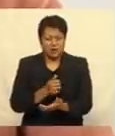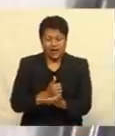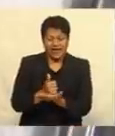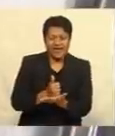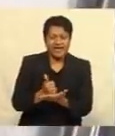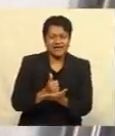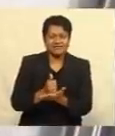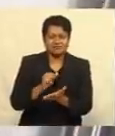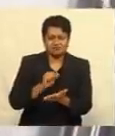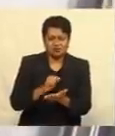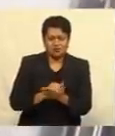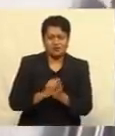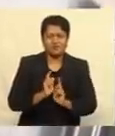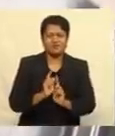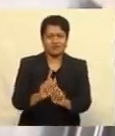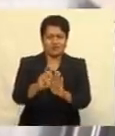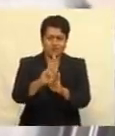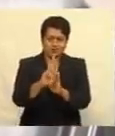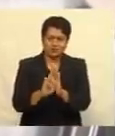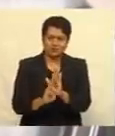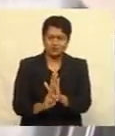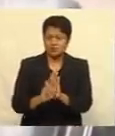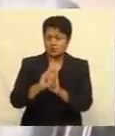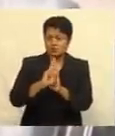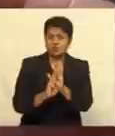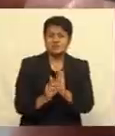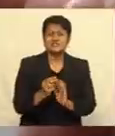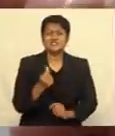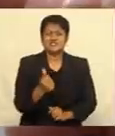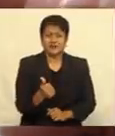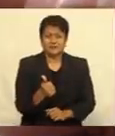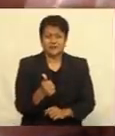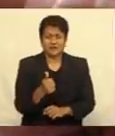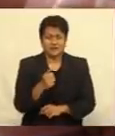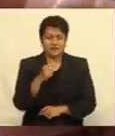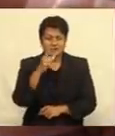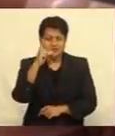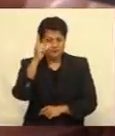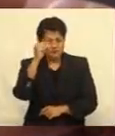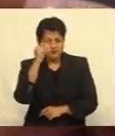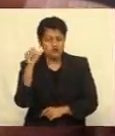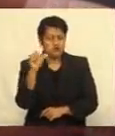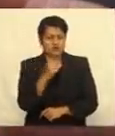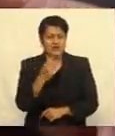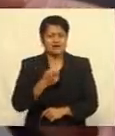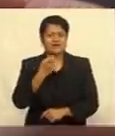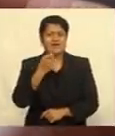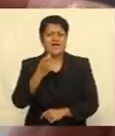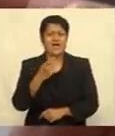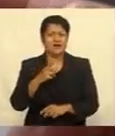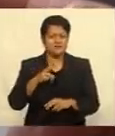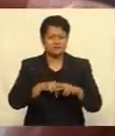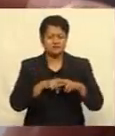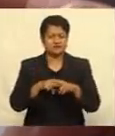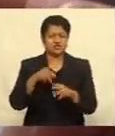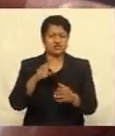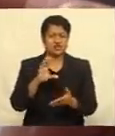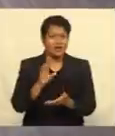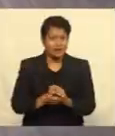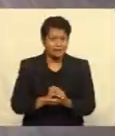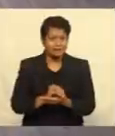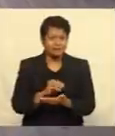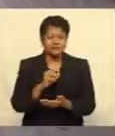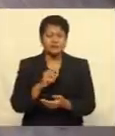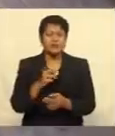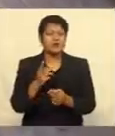accordingly. The rule is simple. Fijians need to have a Care Fiji app and keep their Bluetooth on at all times. Those without